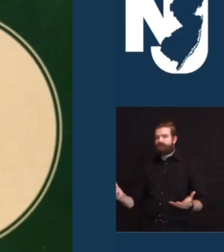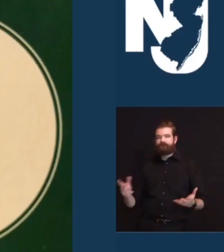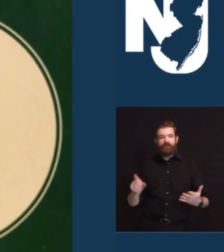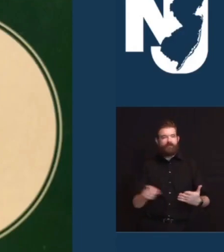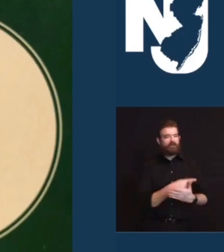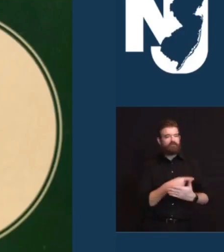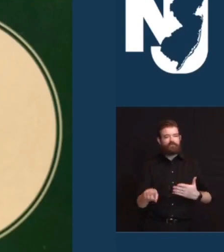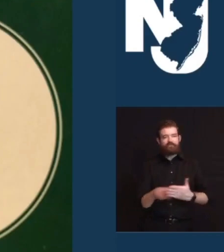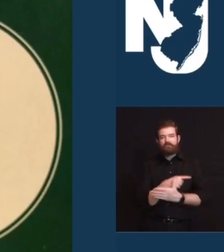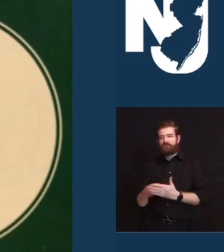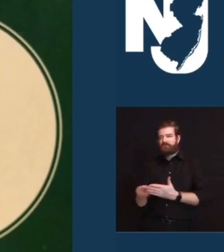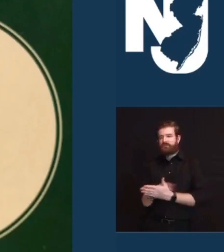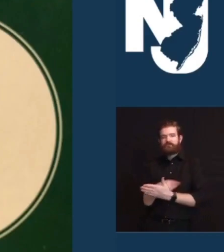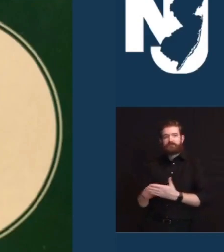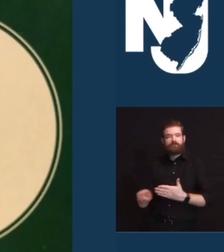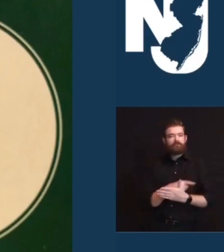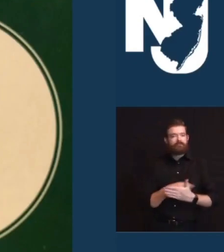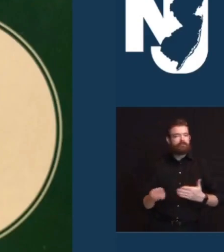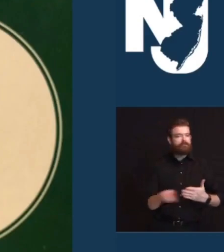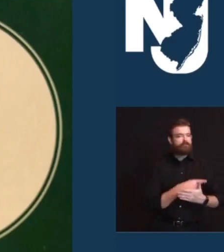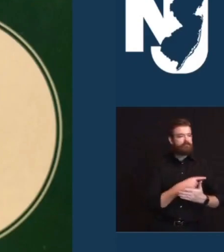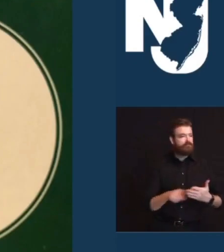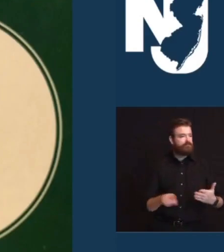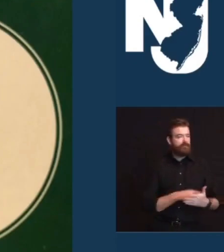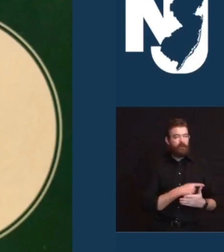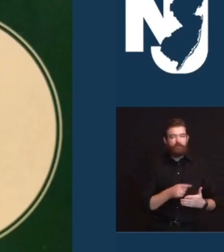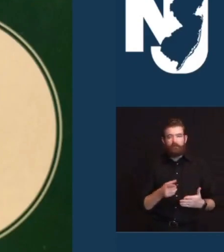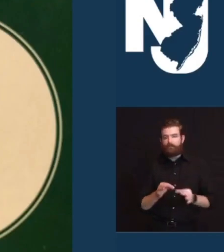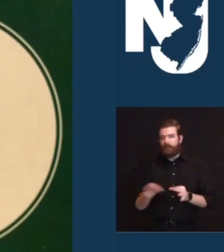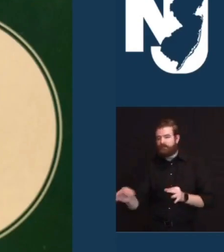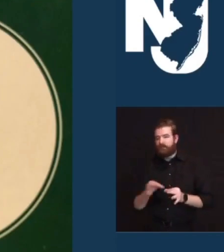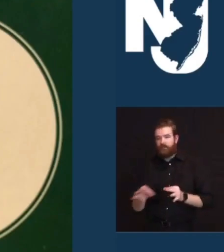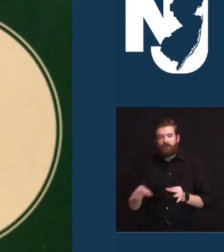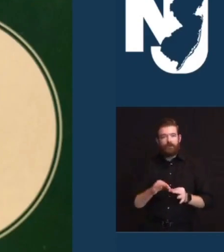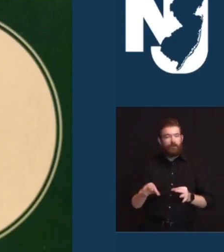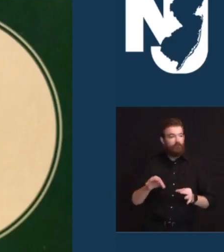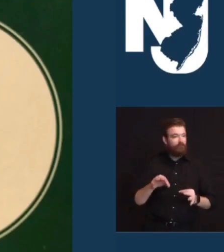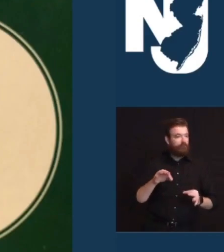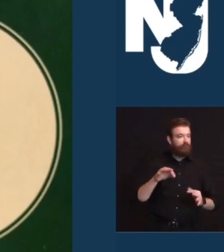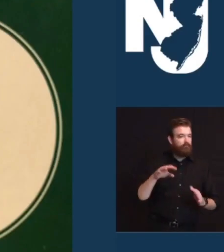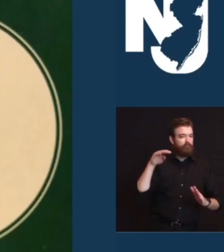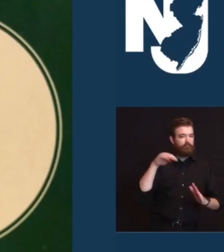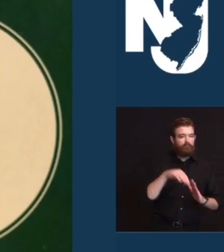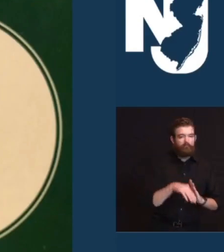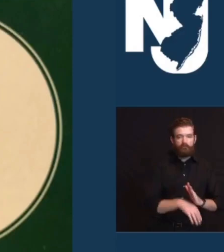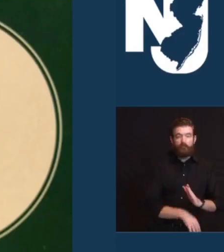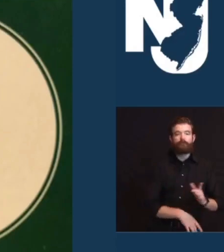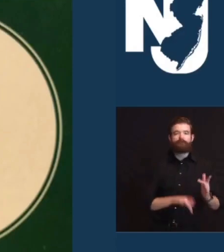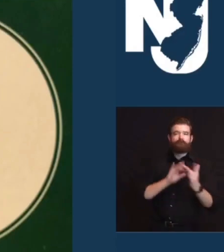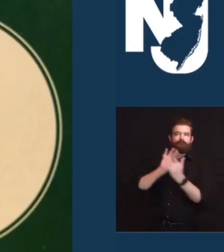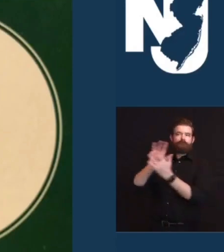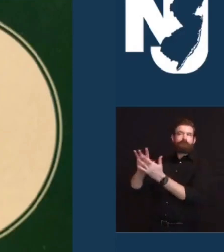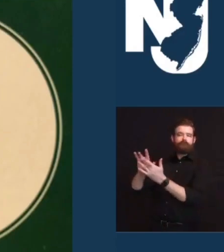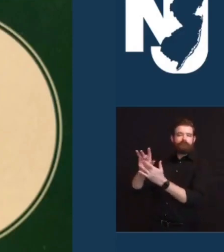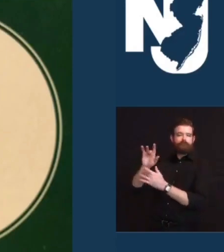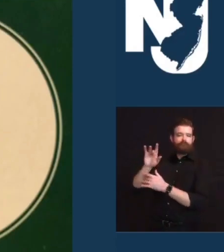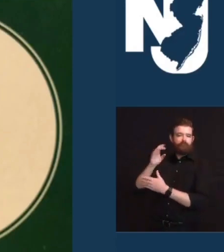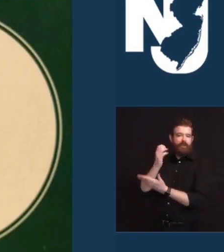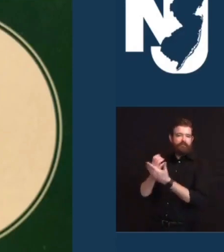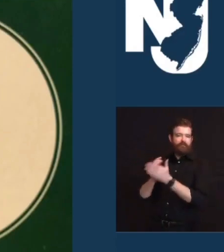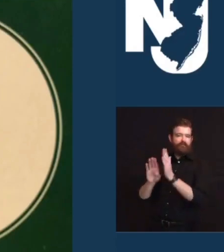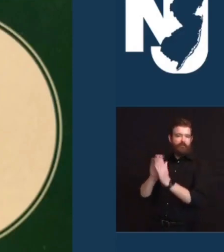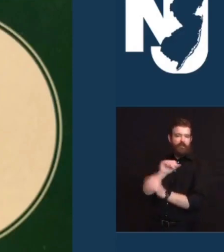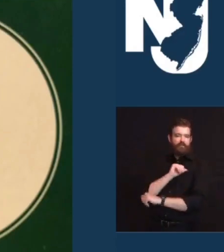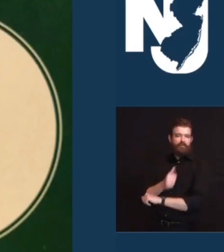35%. To protect his business and employees, Paul reached out to the New Jersey Economic Development Authority to secure a small